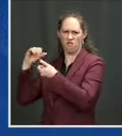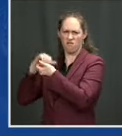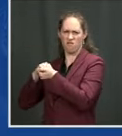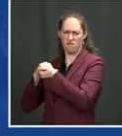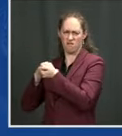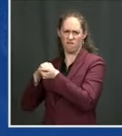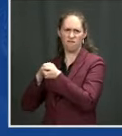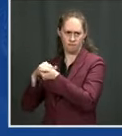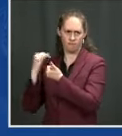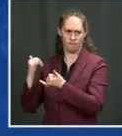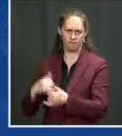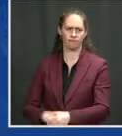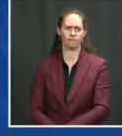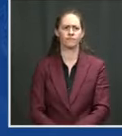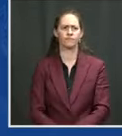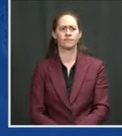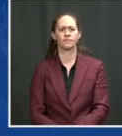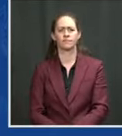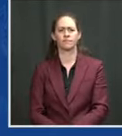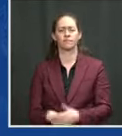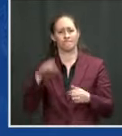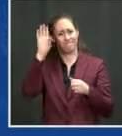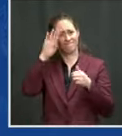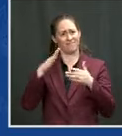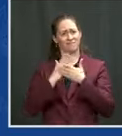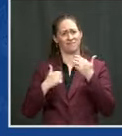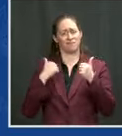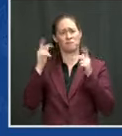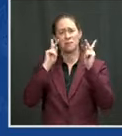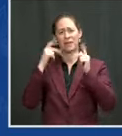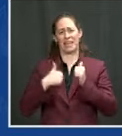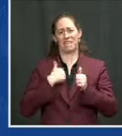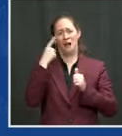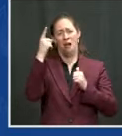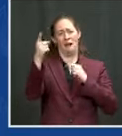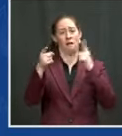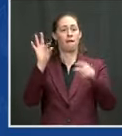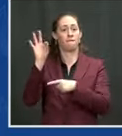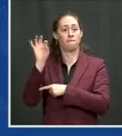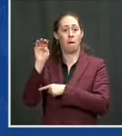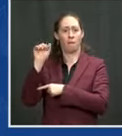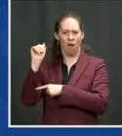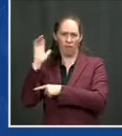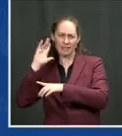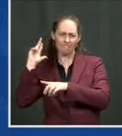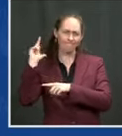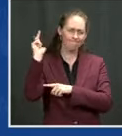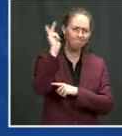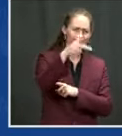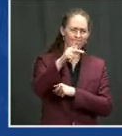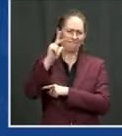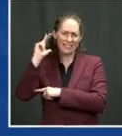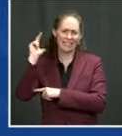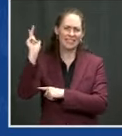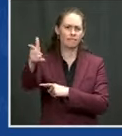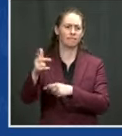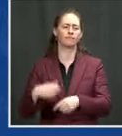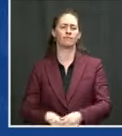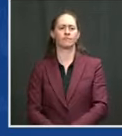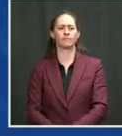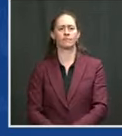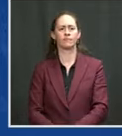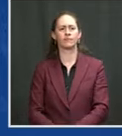in underserved populations. We have drive-through clinics for adults with intellectual and developmental disabilities. We're hosting pop